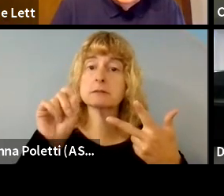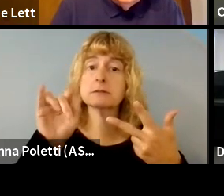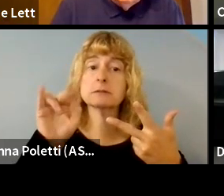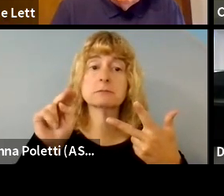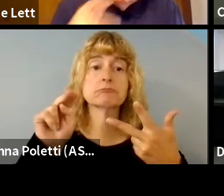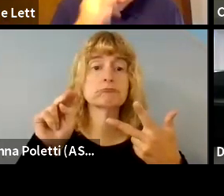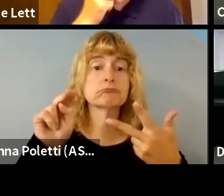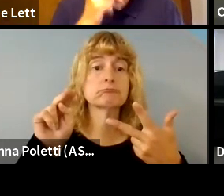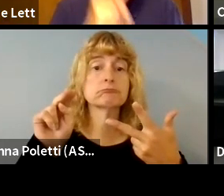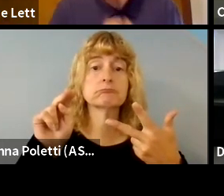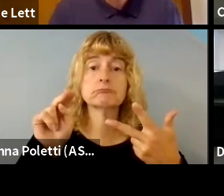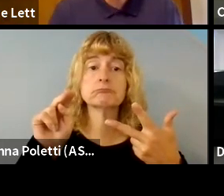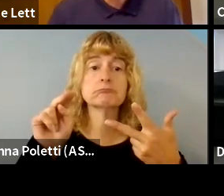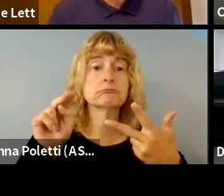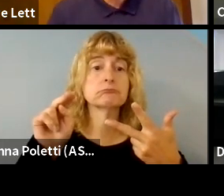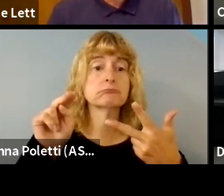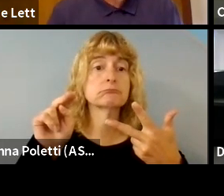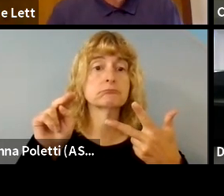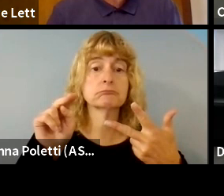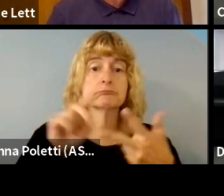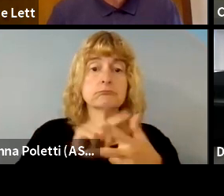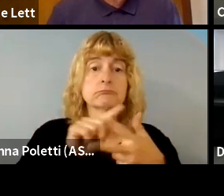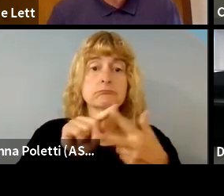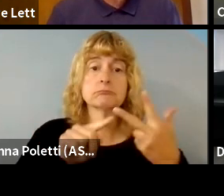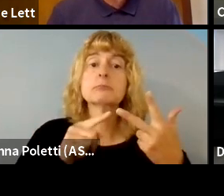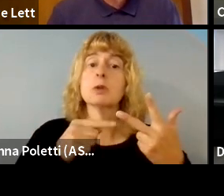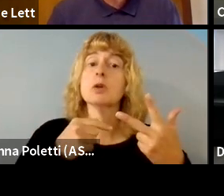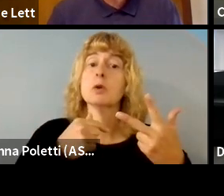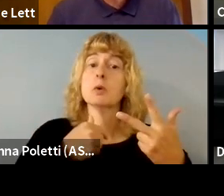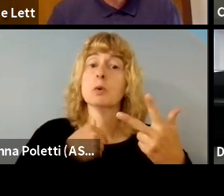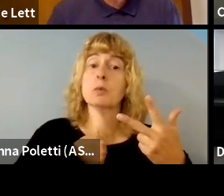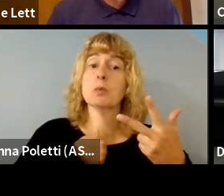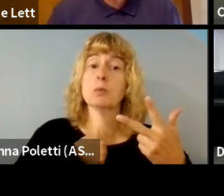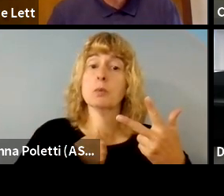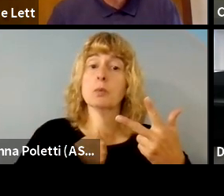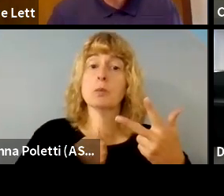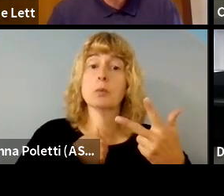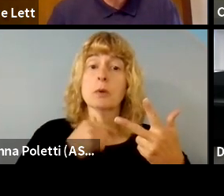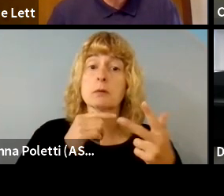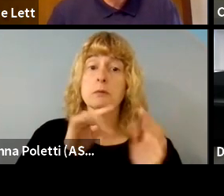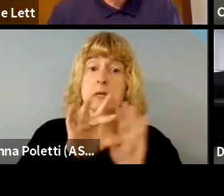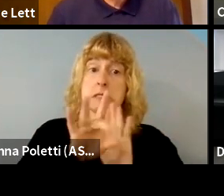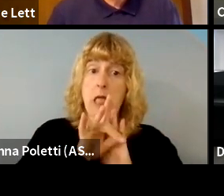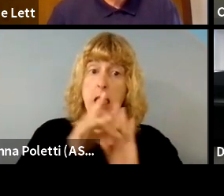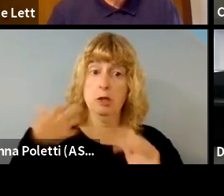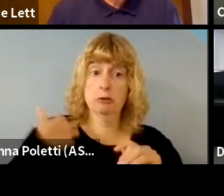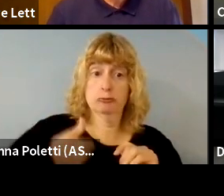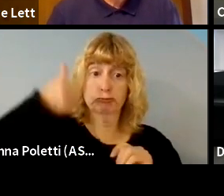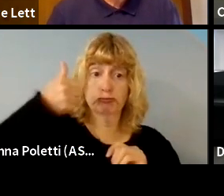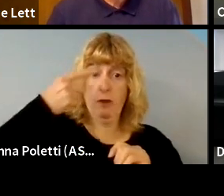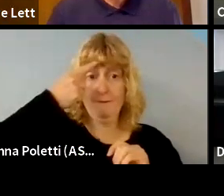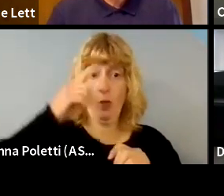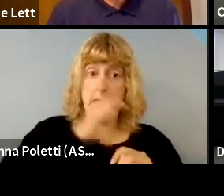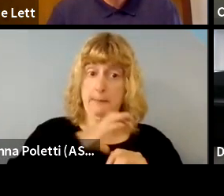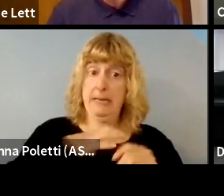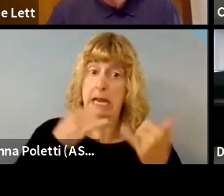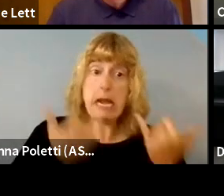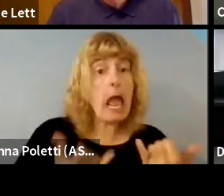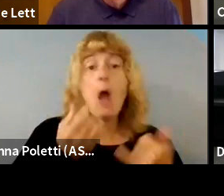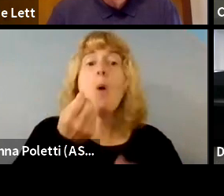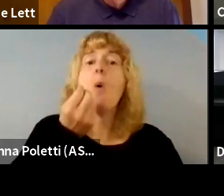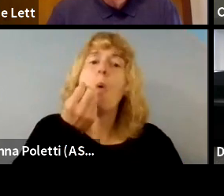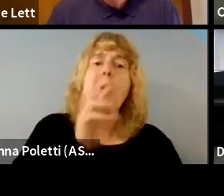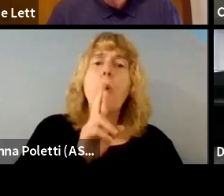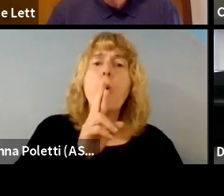Do we select a chair for the committee now, or do you guys think